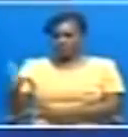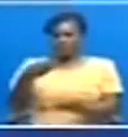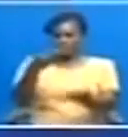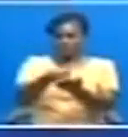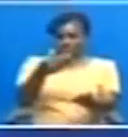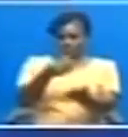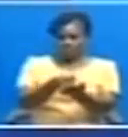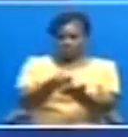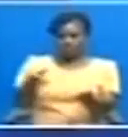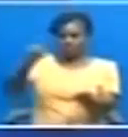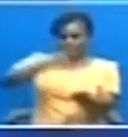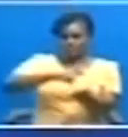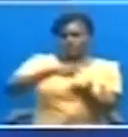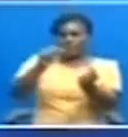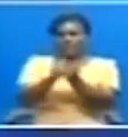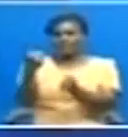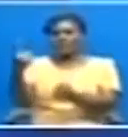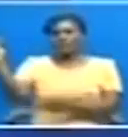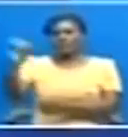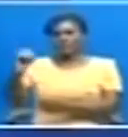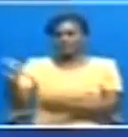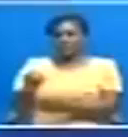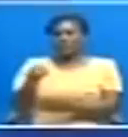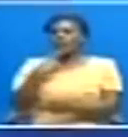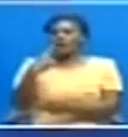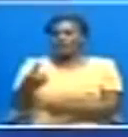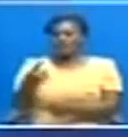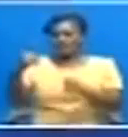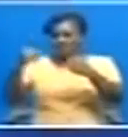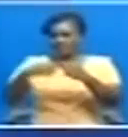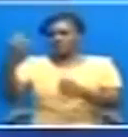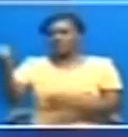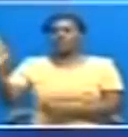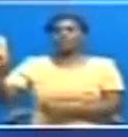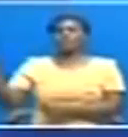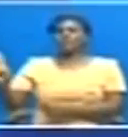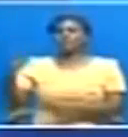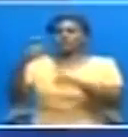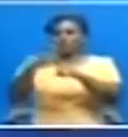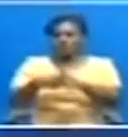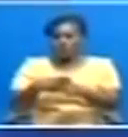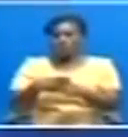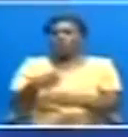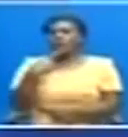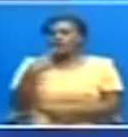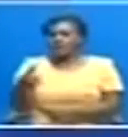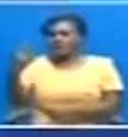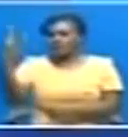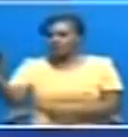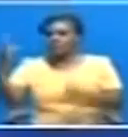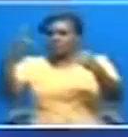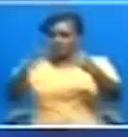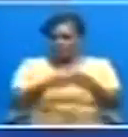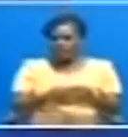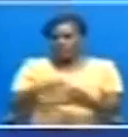account net inflows also increased by 11% to a surplus of 165 billion shillings from a surplus of 148 billion